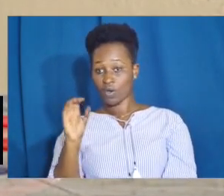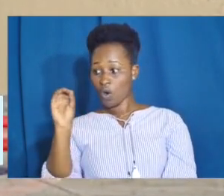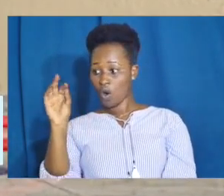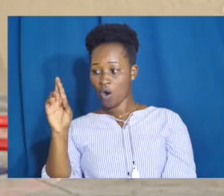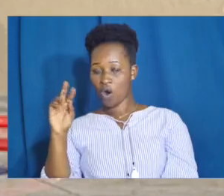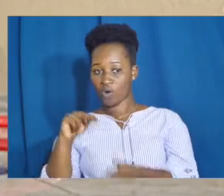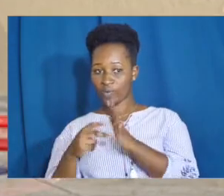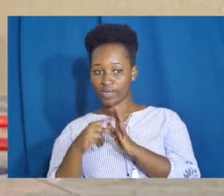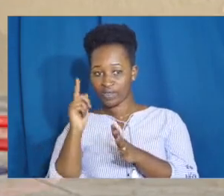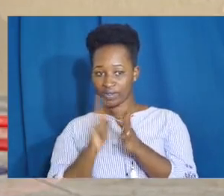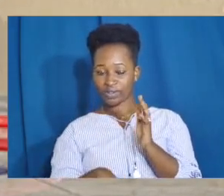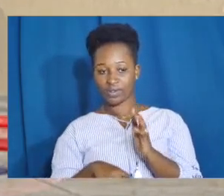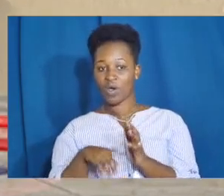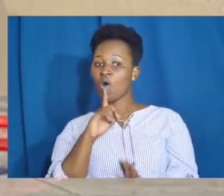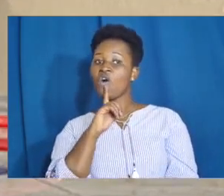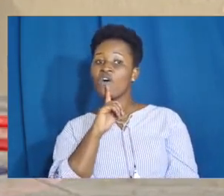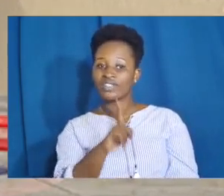O stands for order.